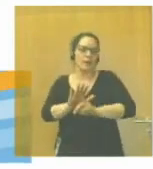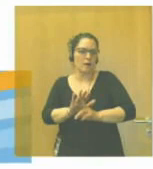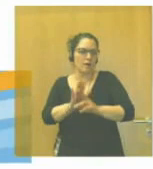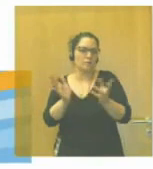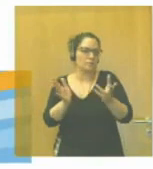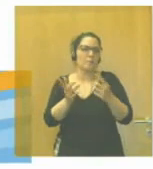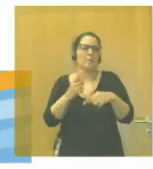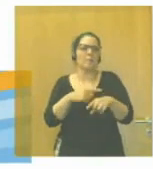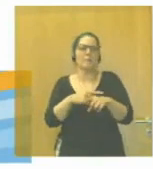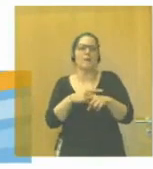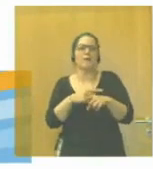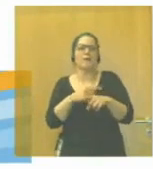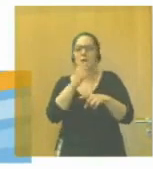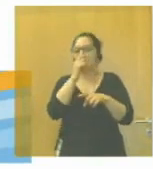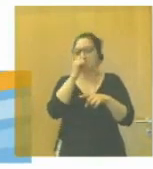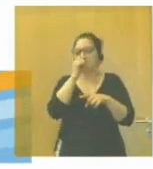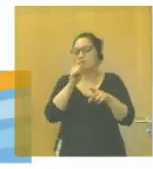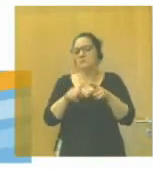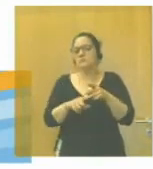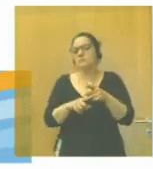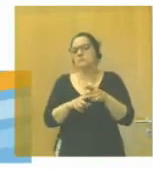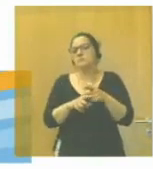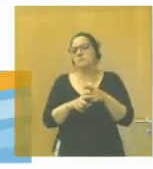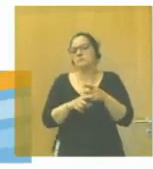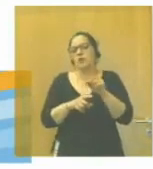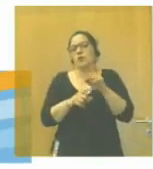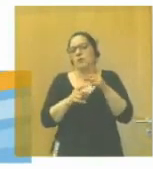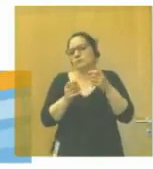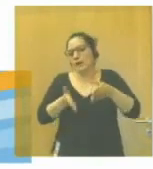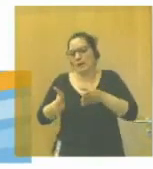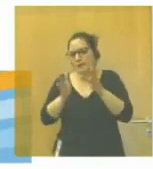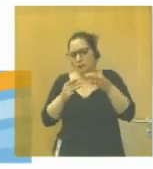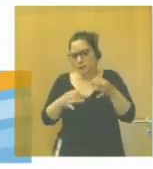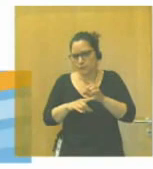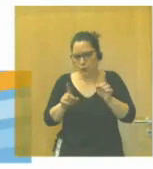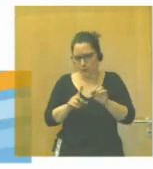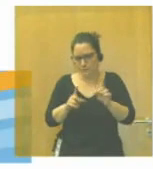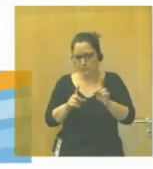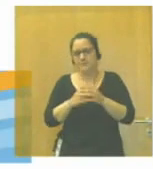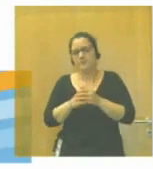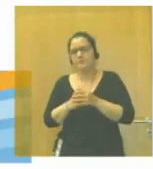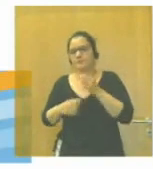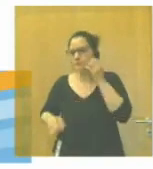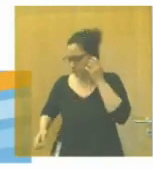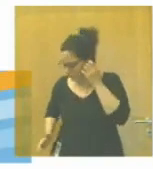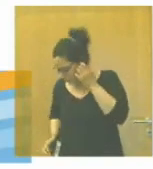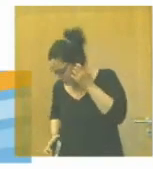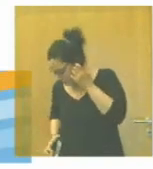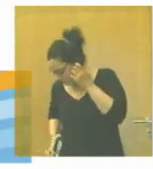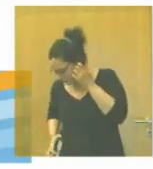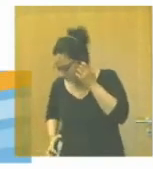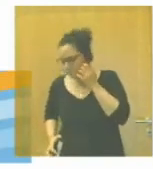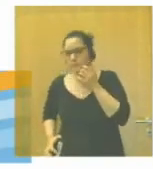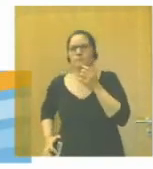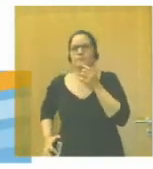say, this is how your money can be better spent. This is what happens anyway in the United States. We should all be so lucky that people are throwing money at us